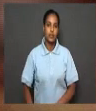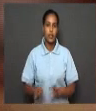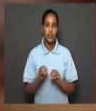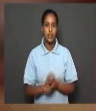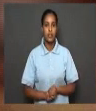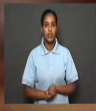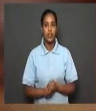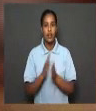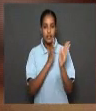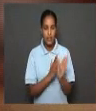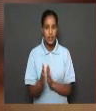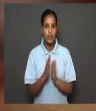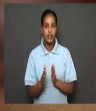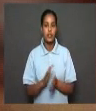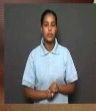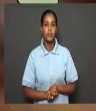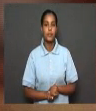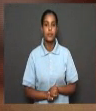Students, let's get ready.